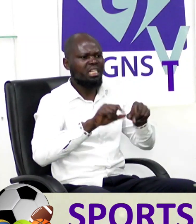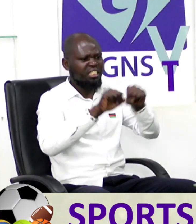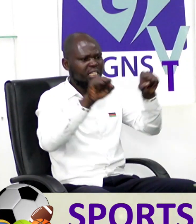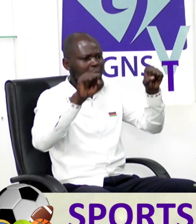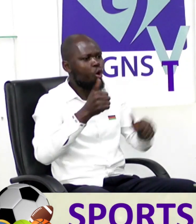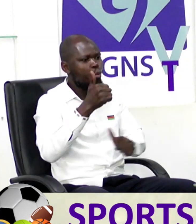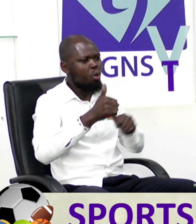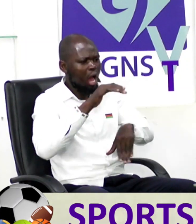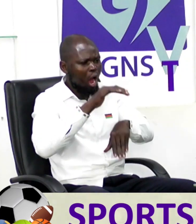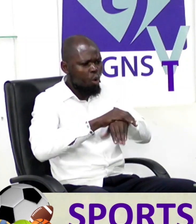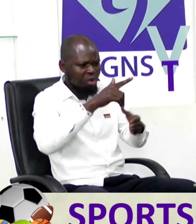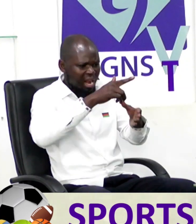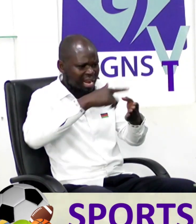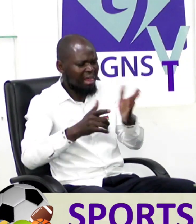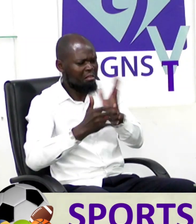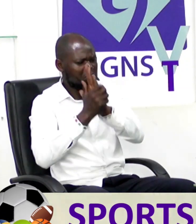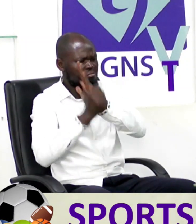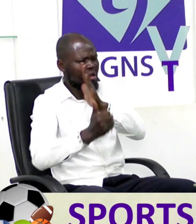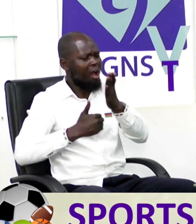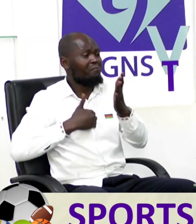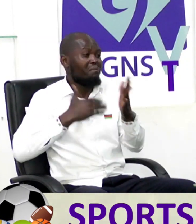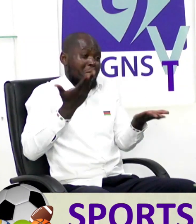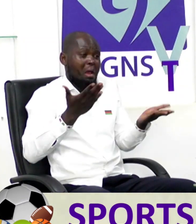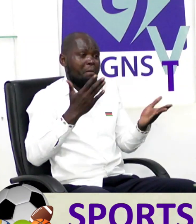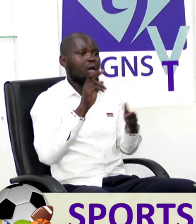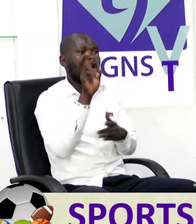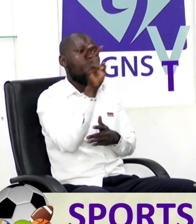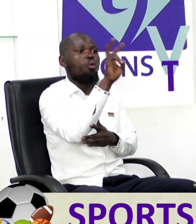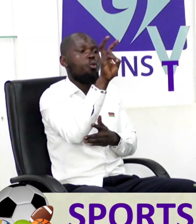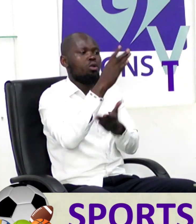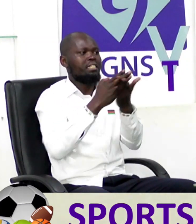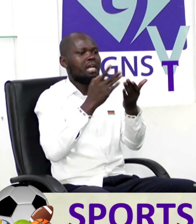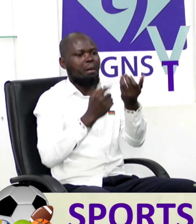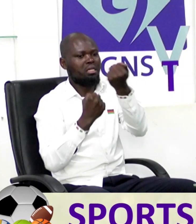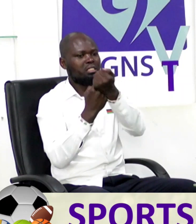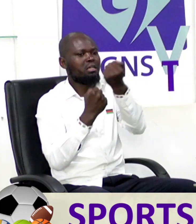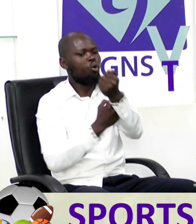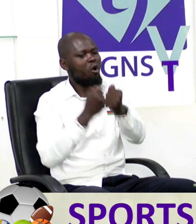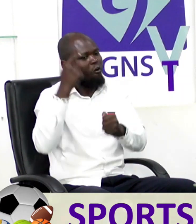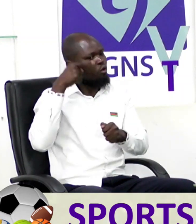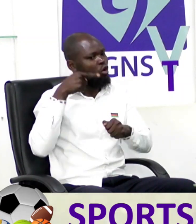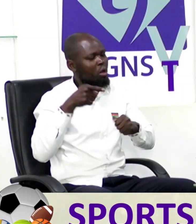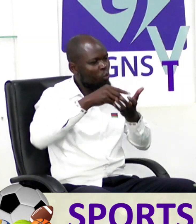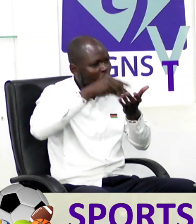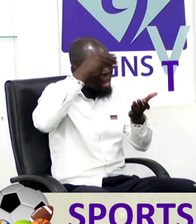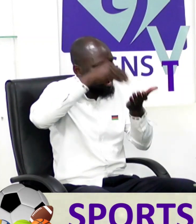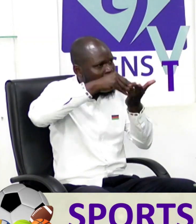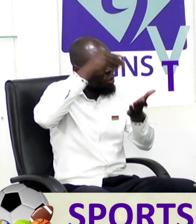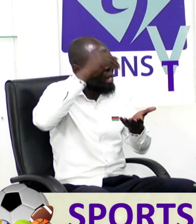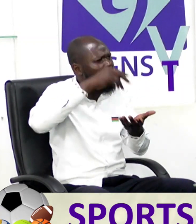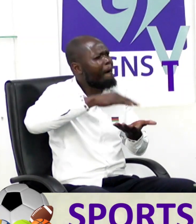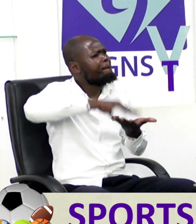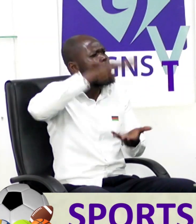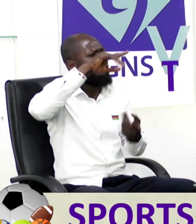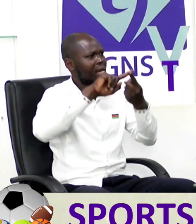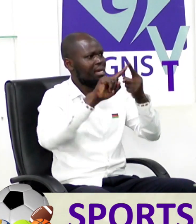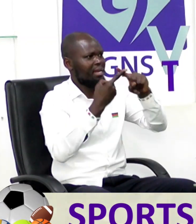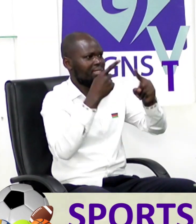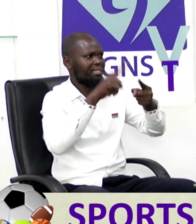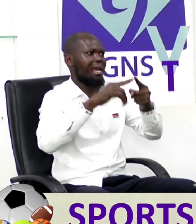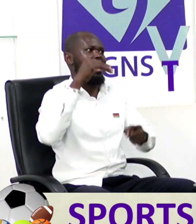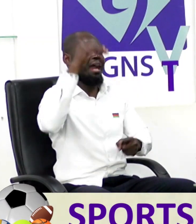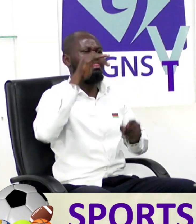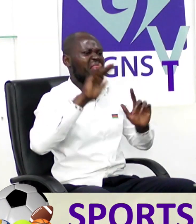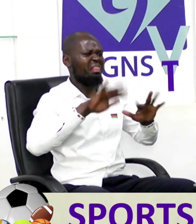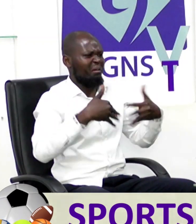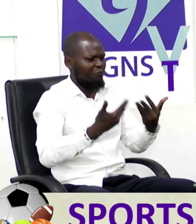to the players, and also have a system that really empowers the players, and also look for other players so that they can learn